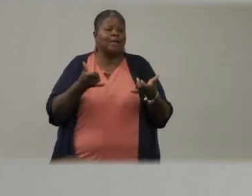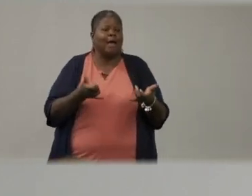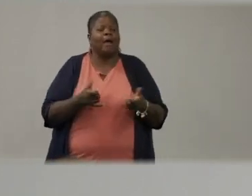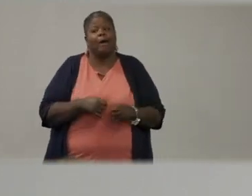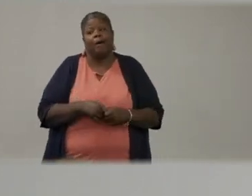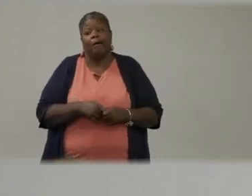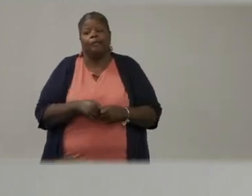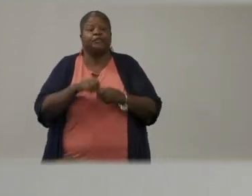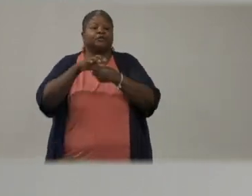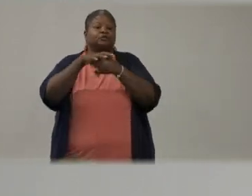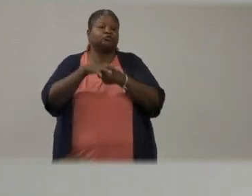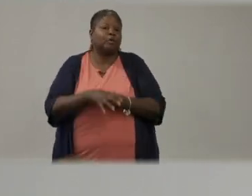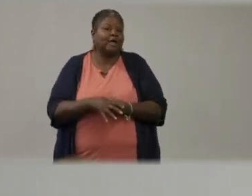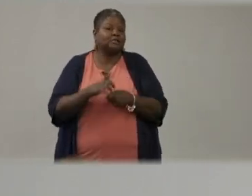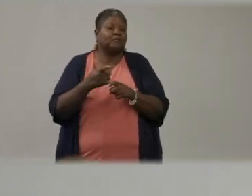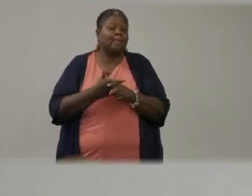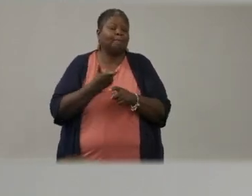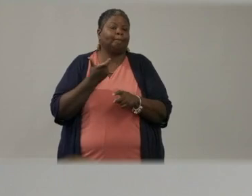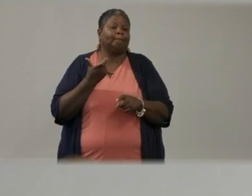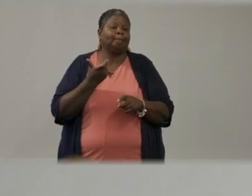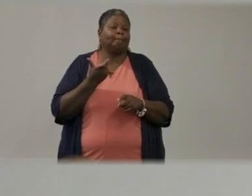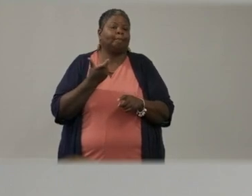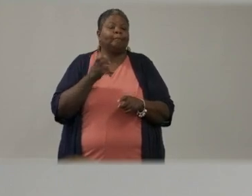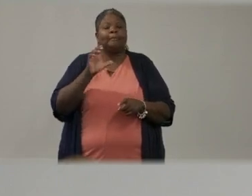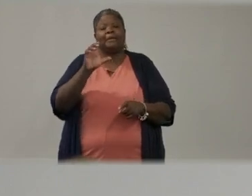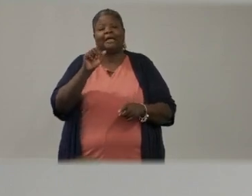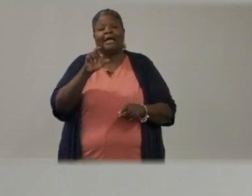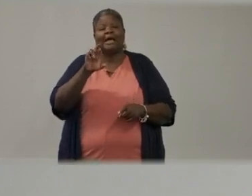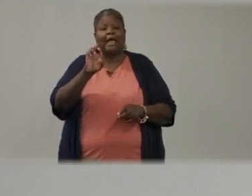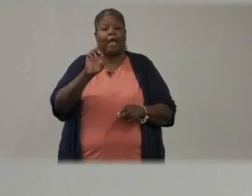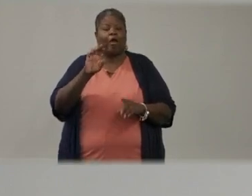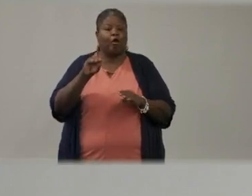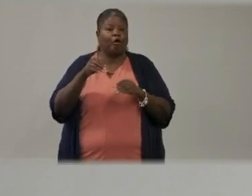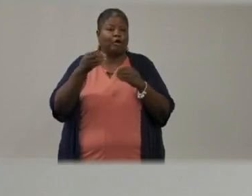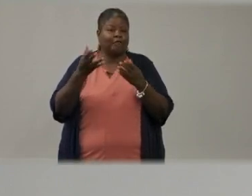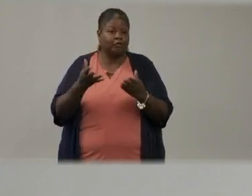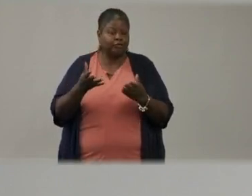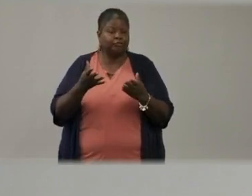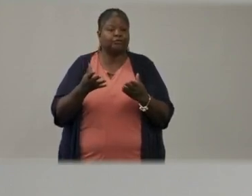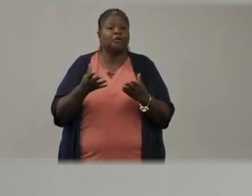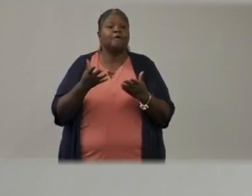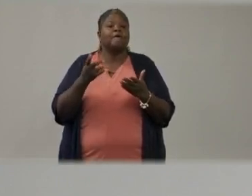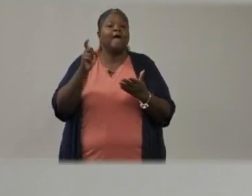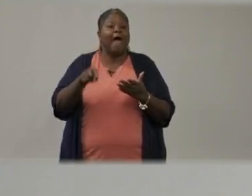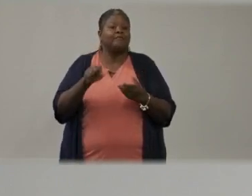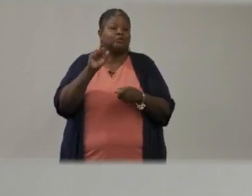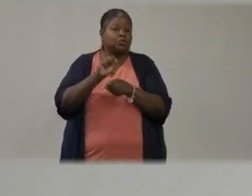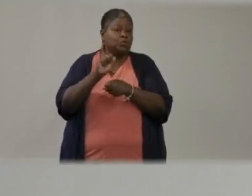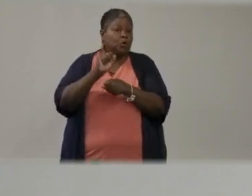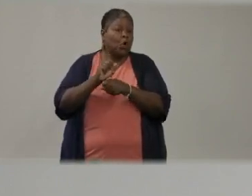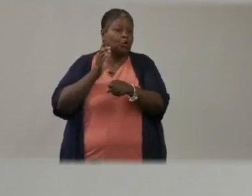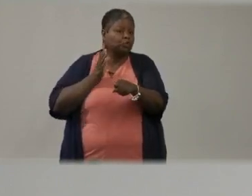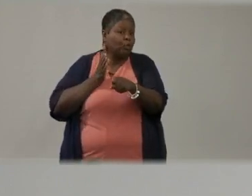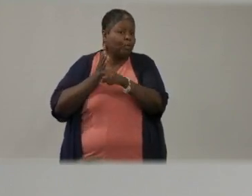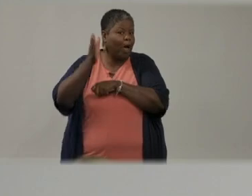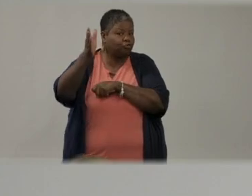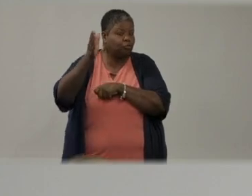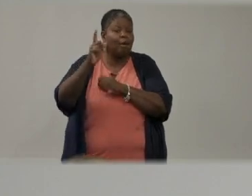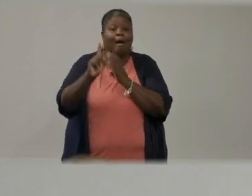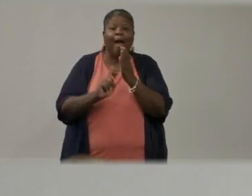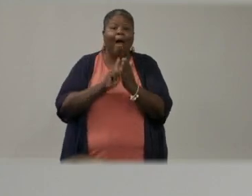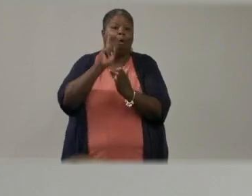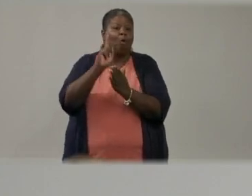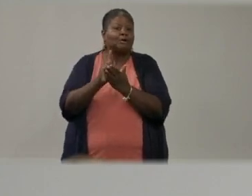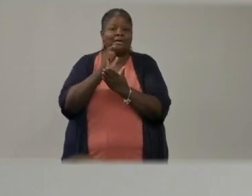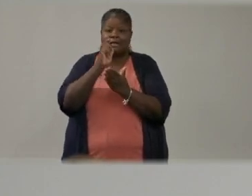the stress that is being put on the caregivers that are having to work too much or work hours that they're not expecting, and